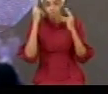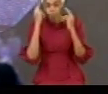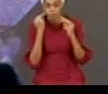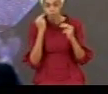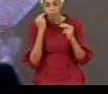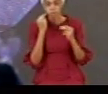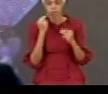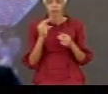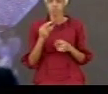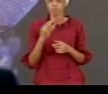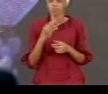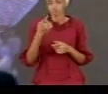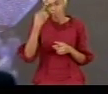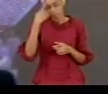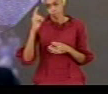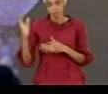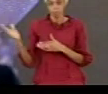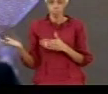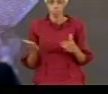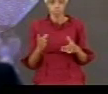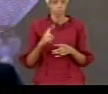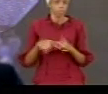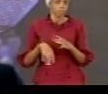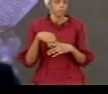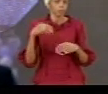furnace of servitude.